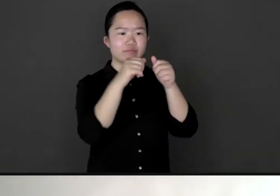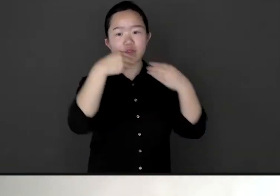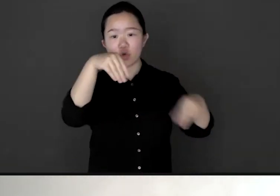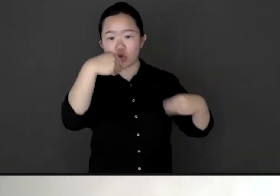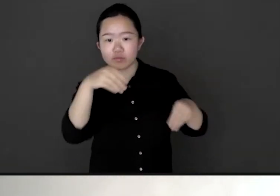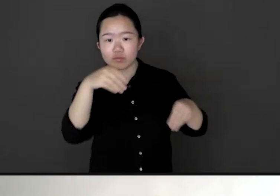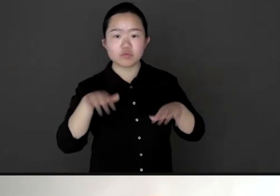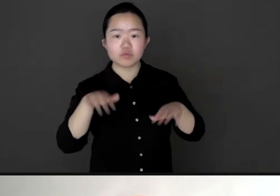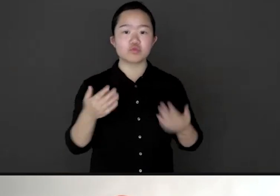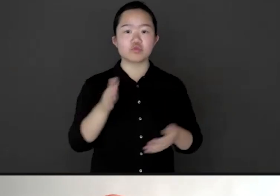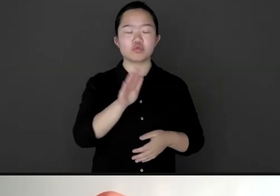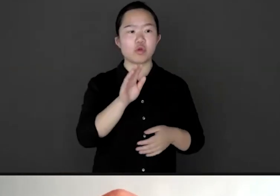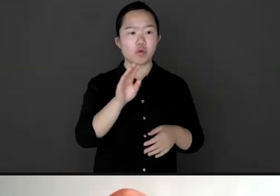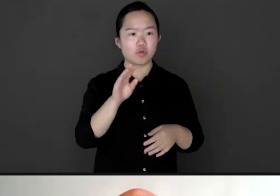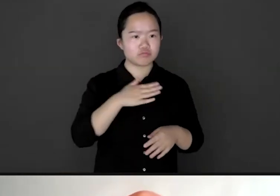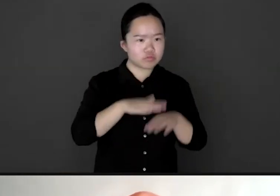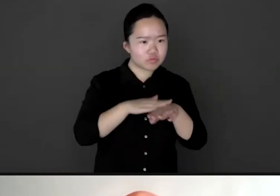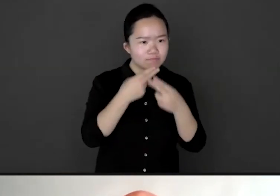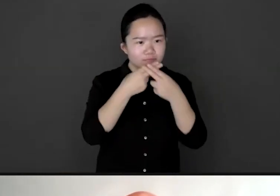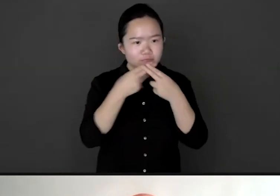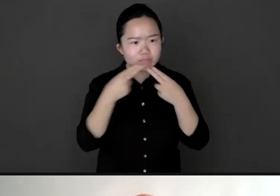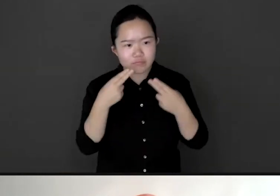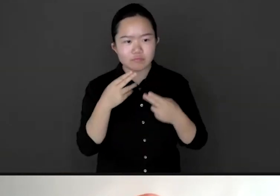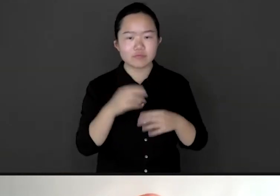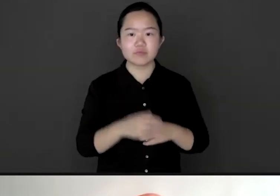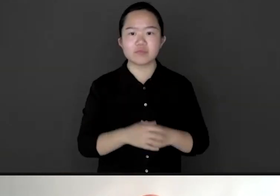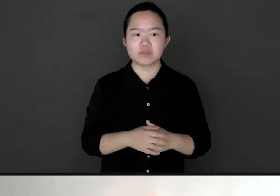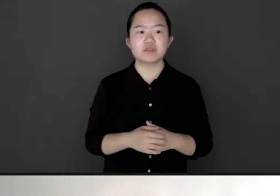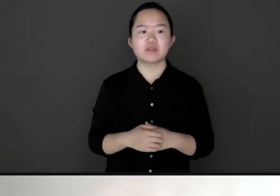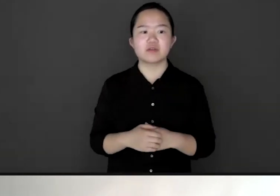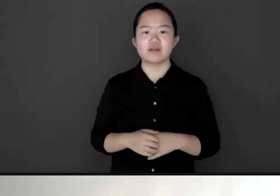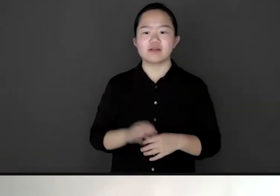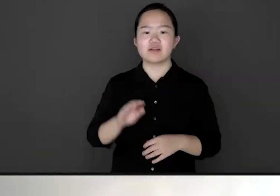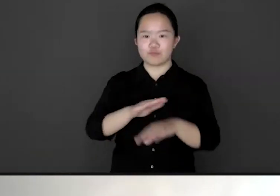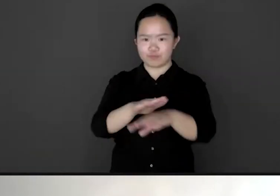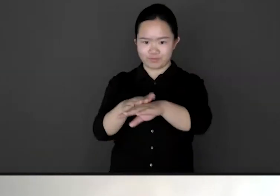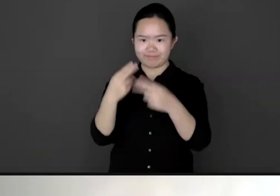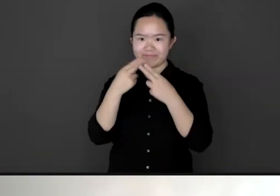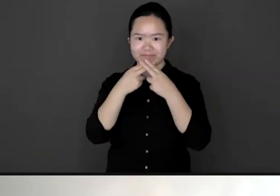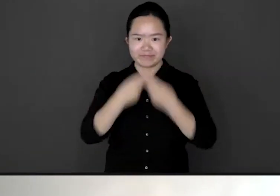We see you, which is nice, but we do not hear you. Once a webinar, I have to do that. Sorry. Look,